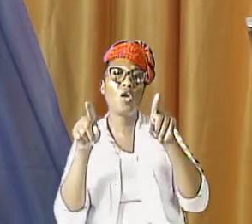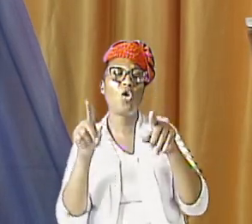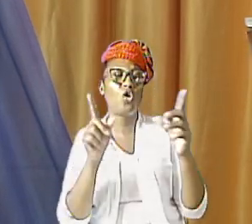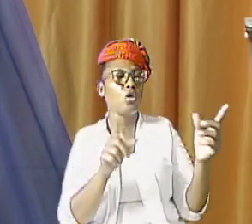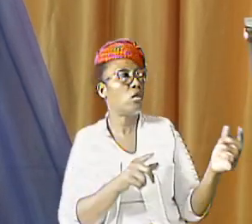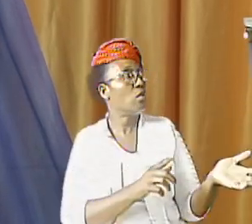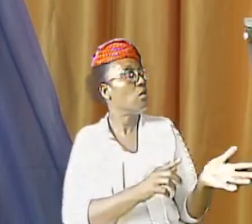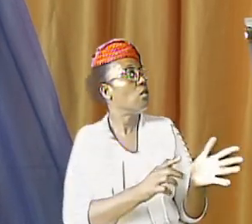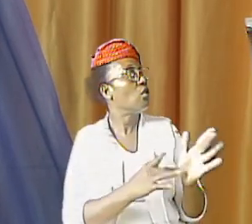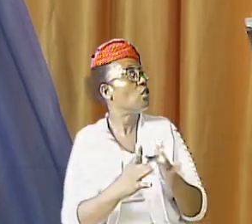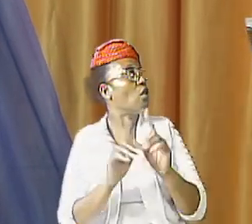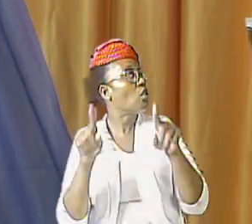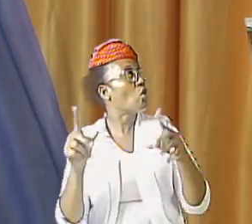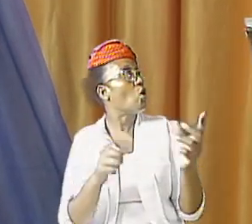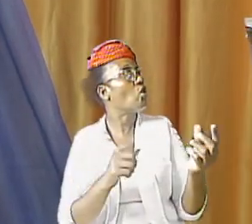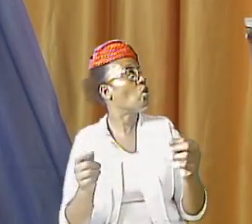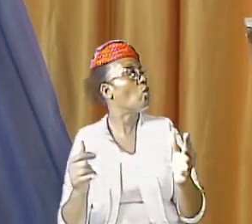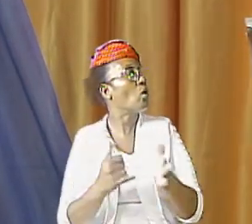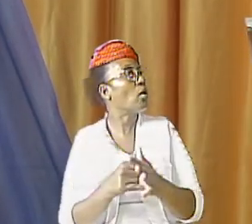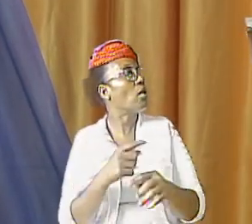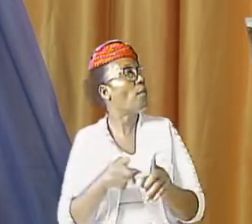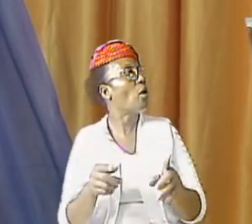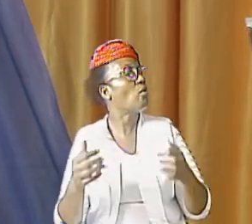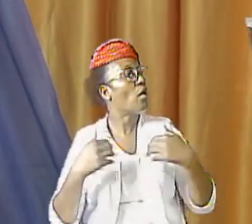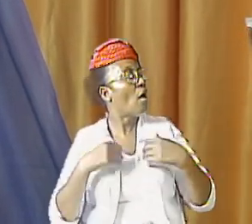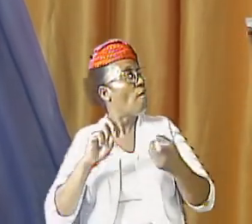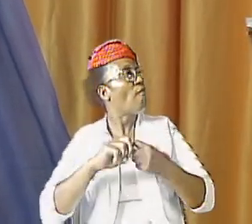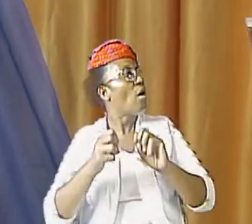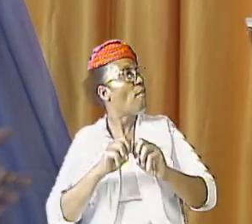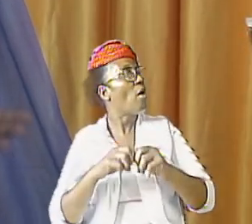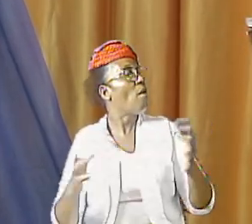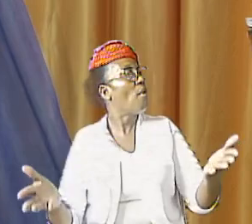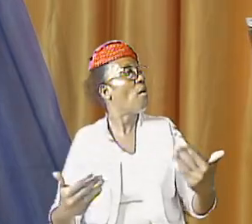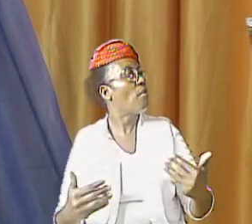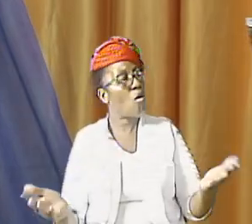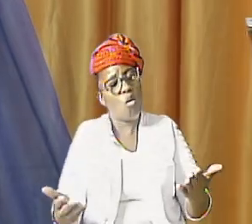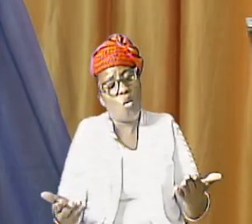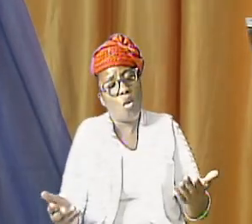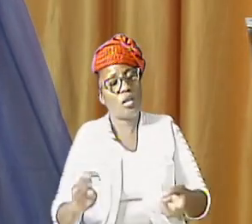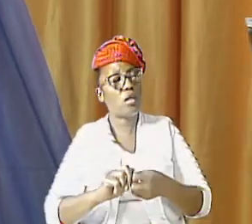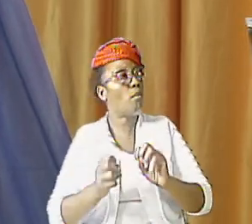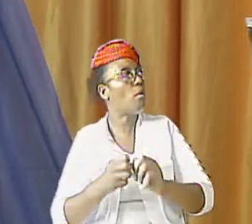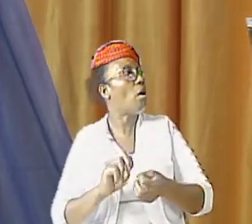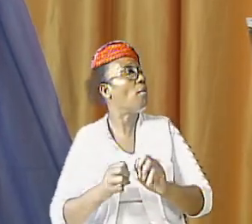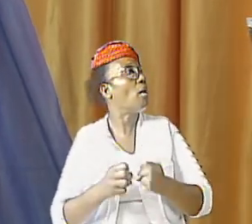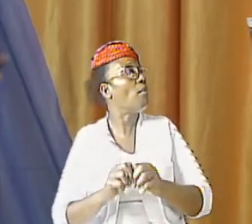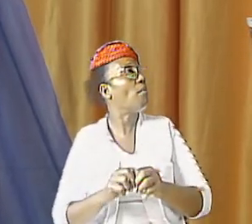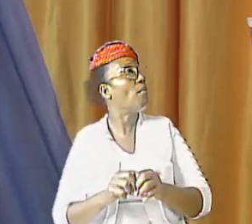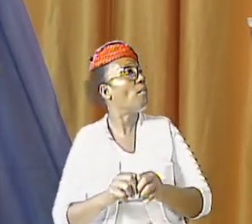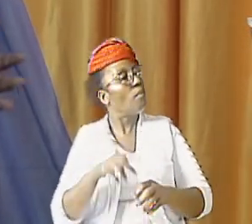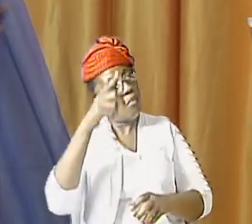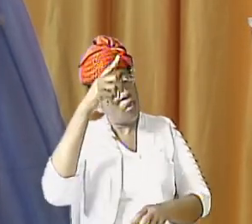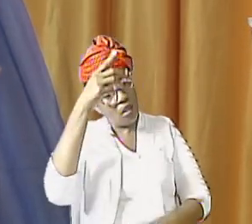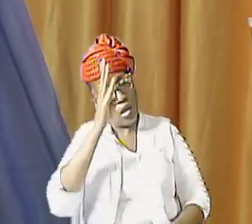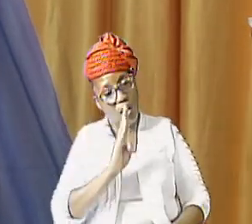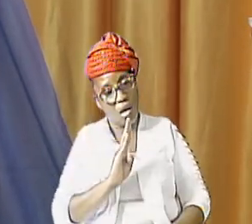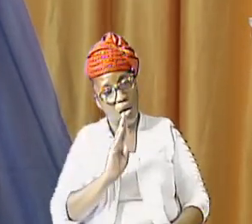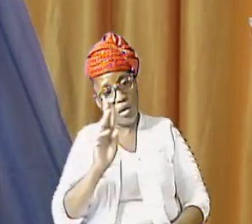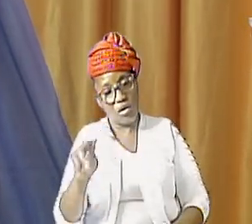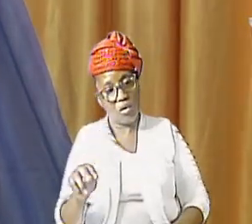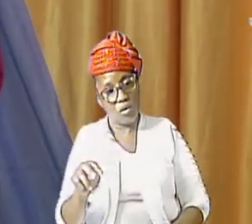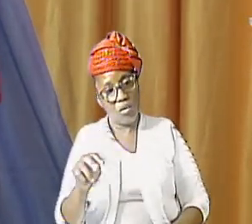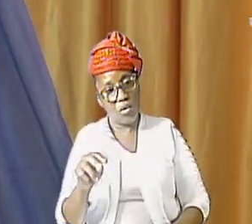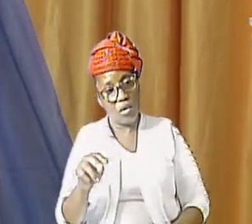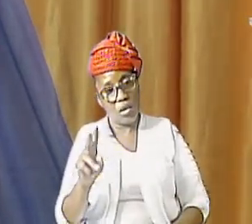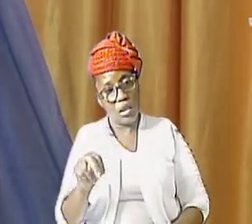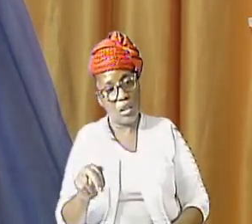am going to do it. But we have a problem here now." What is the problem? Because we need somebody to